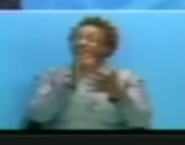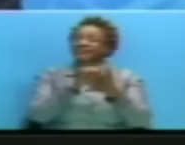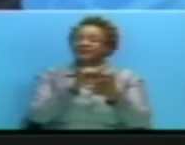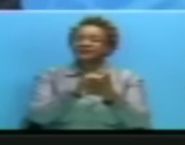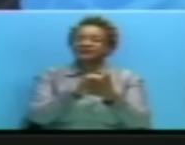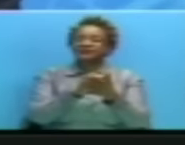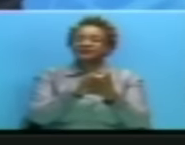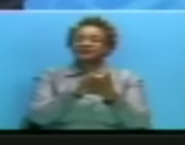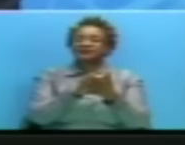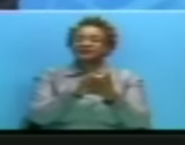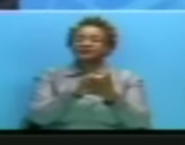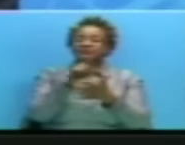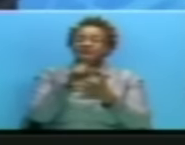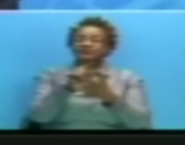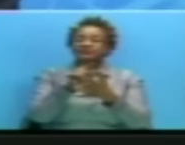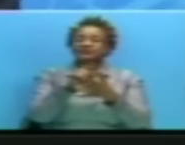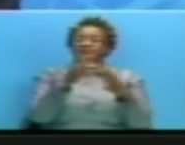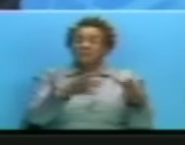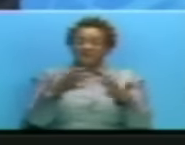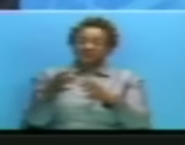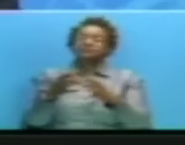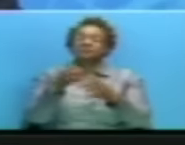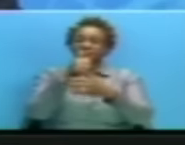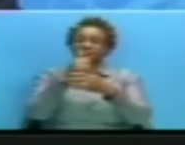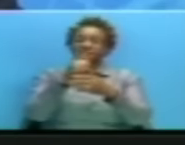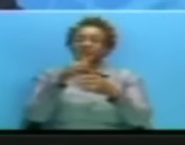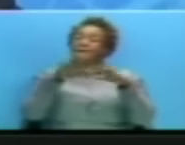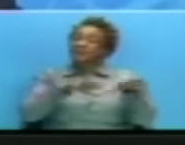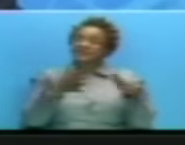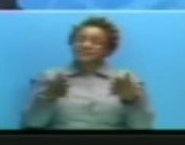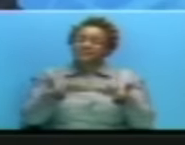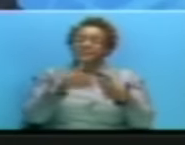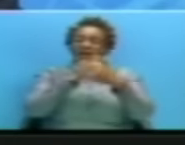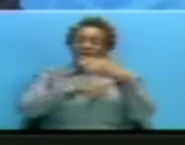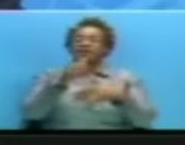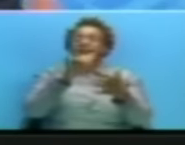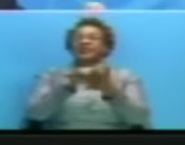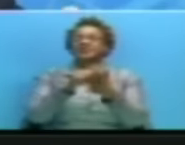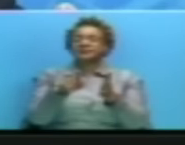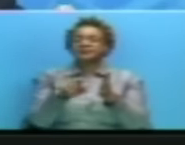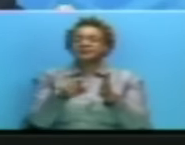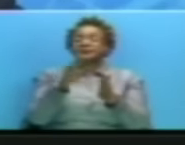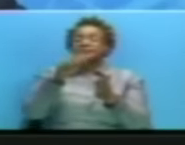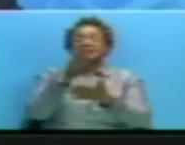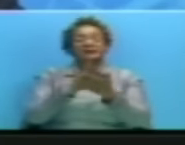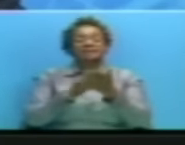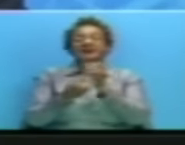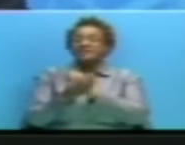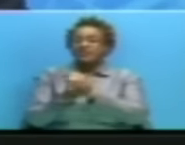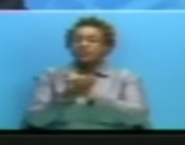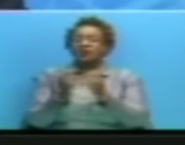of party would fall under performances or stage plays by some definition.